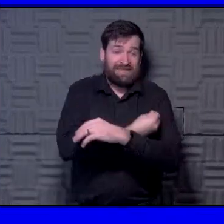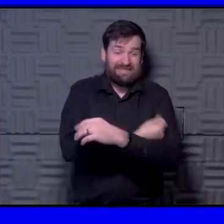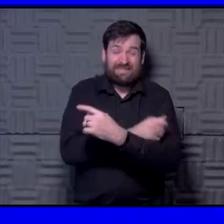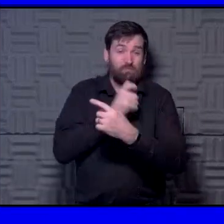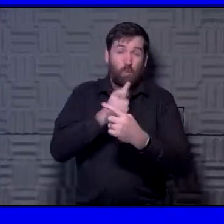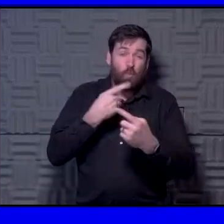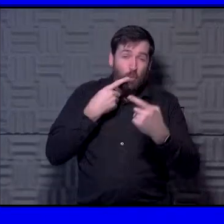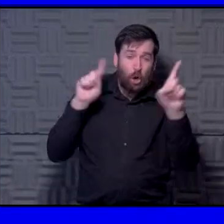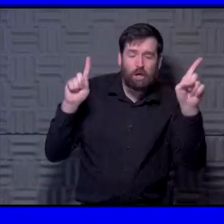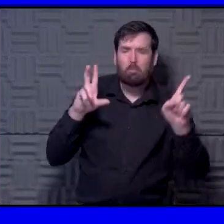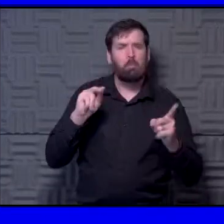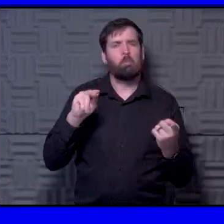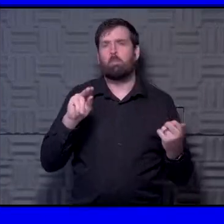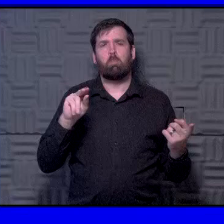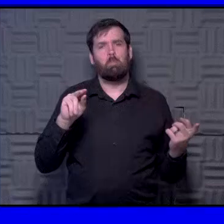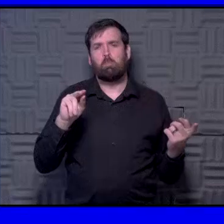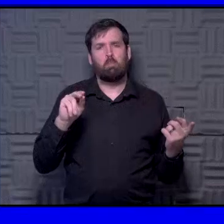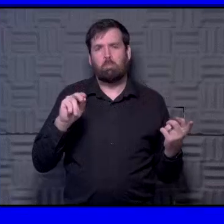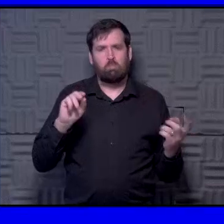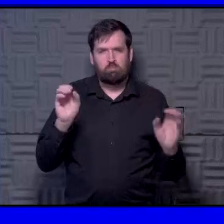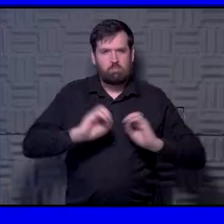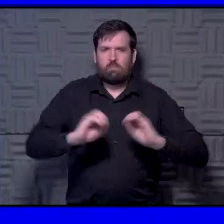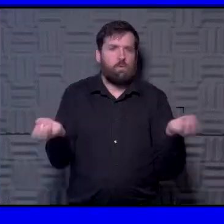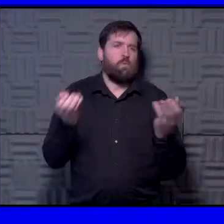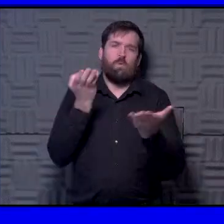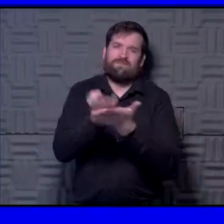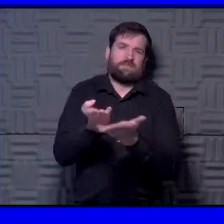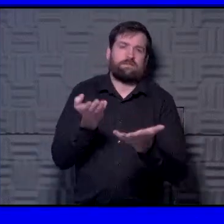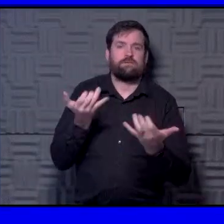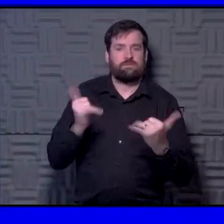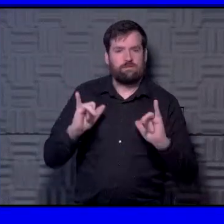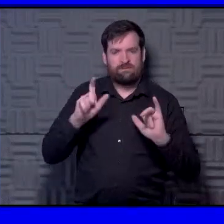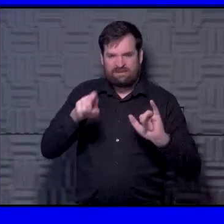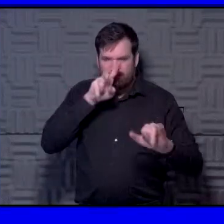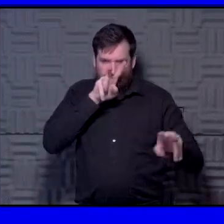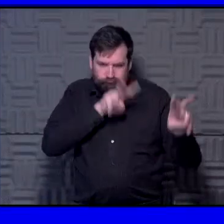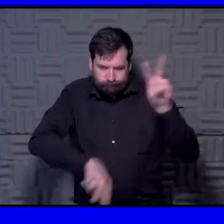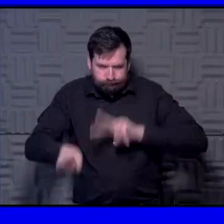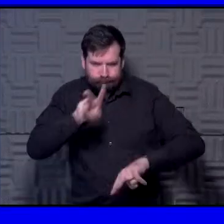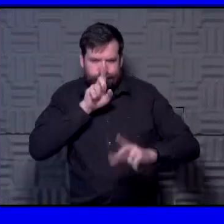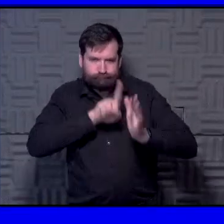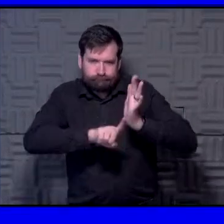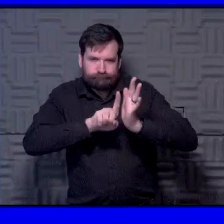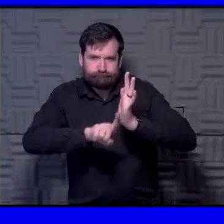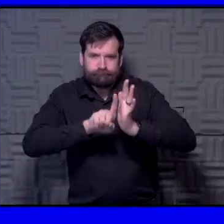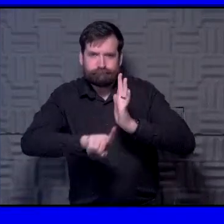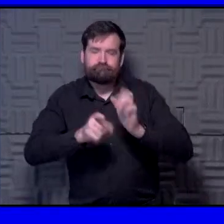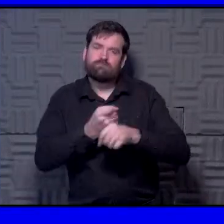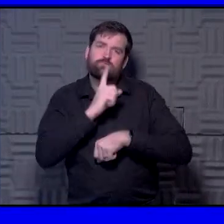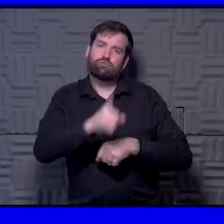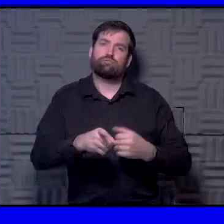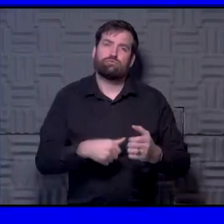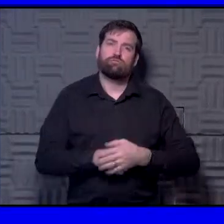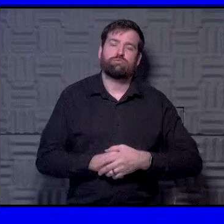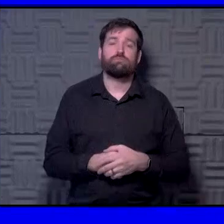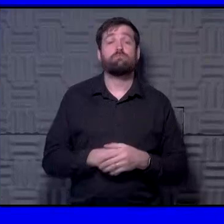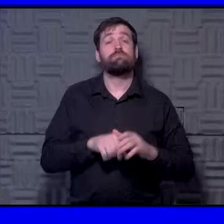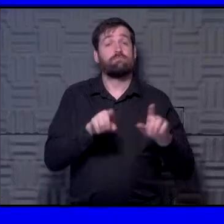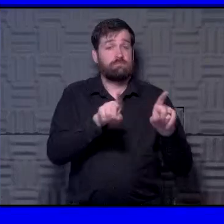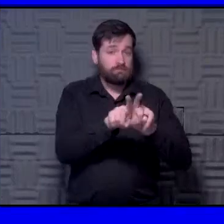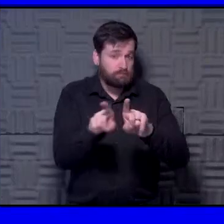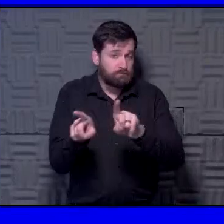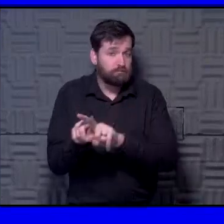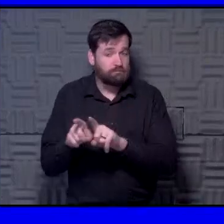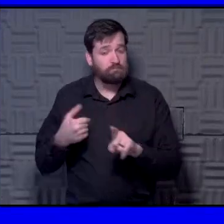vaccines. So right now there is no evidence of that. We still need to monitor and investigate for sure. But the other issue is that we do have